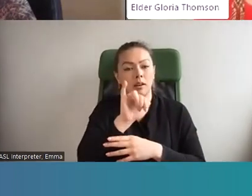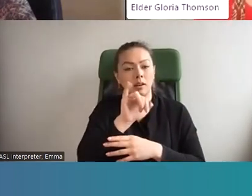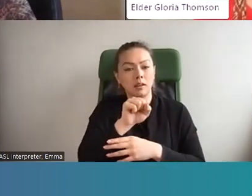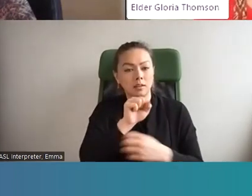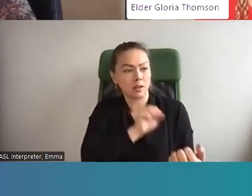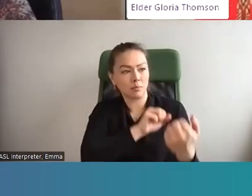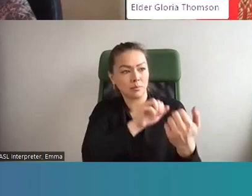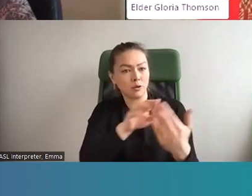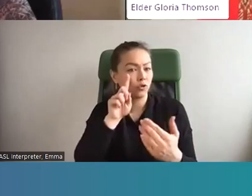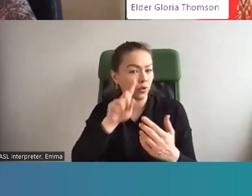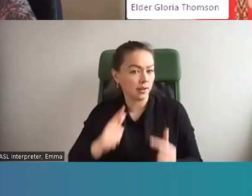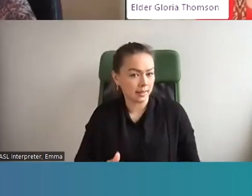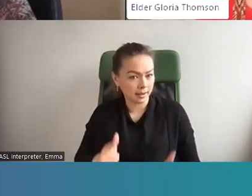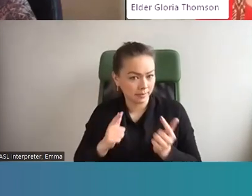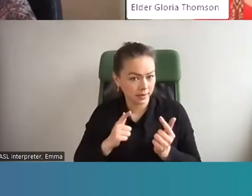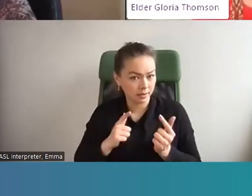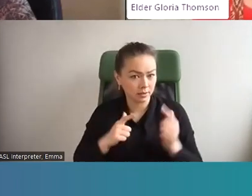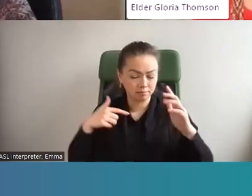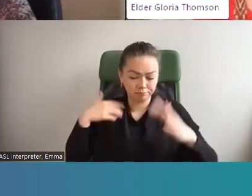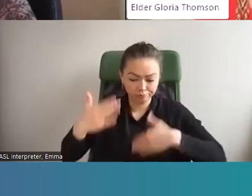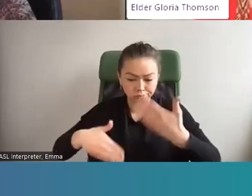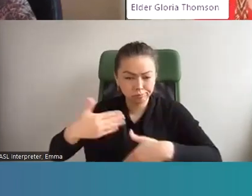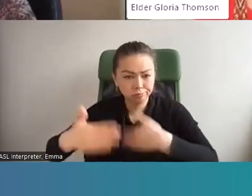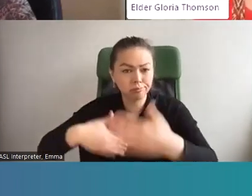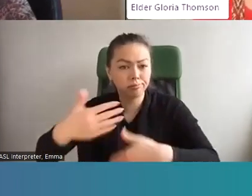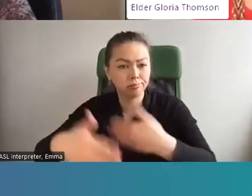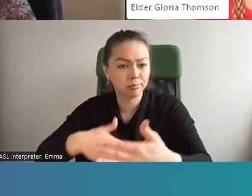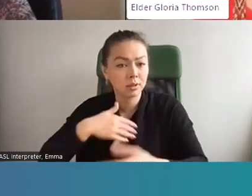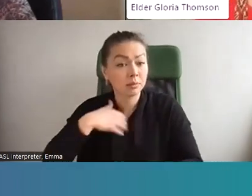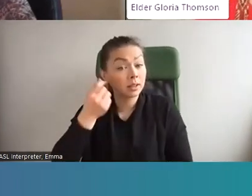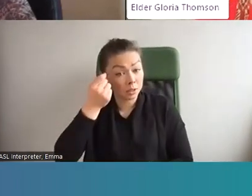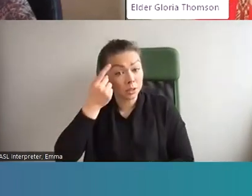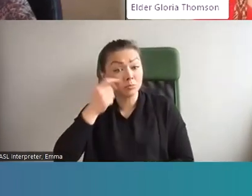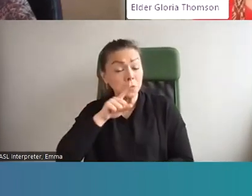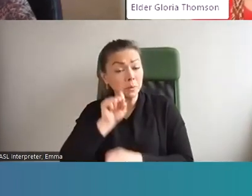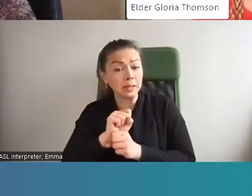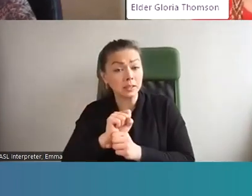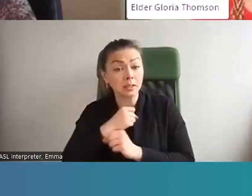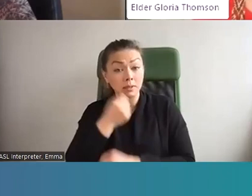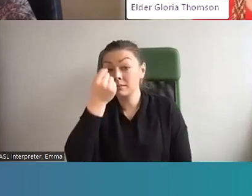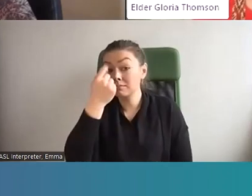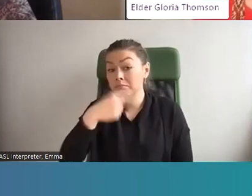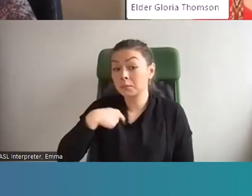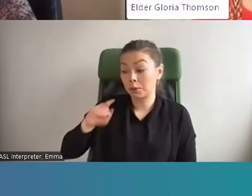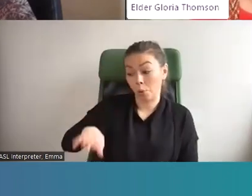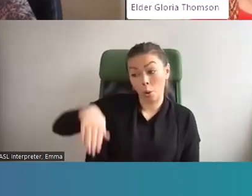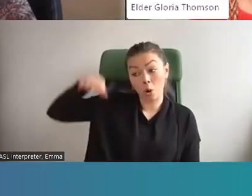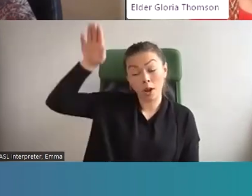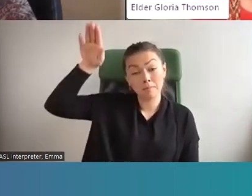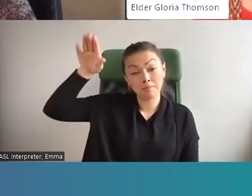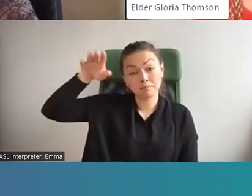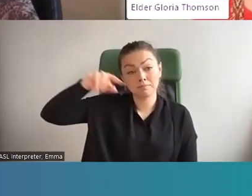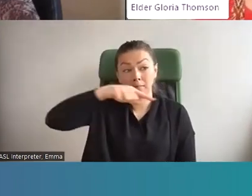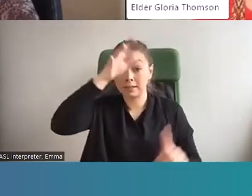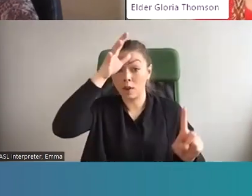not acknowledge any, I never heard the word Métis when I was growing up, and